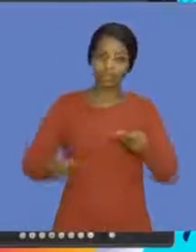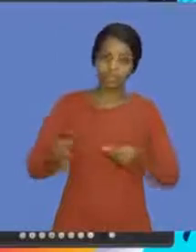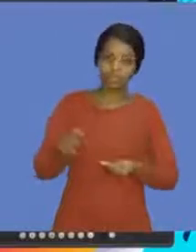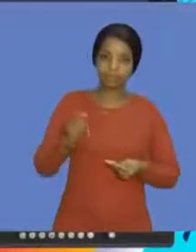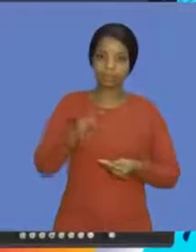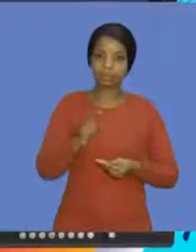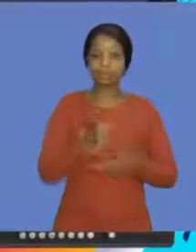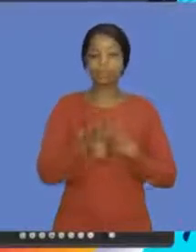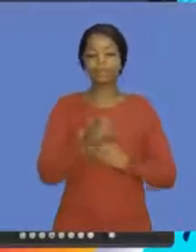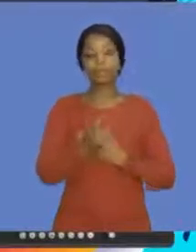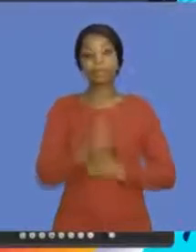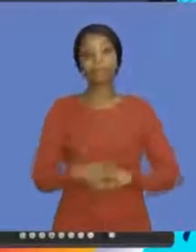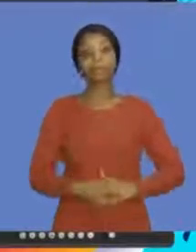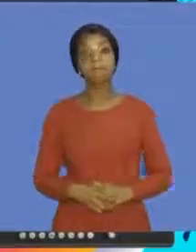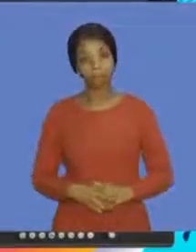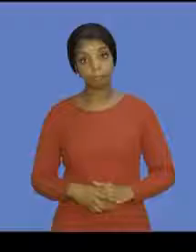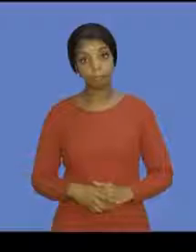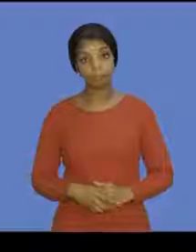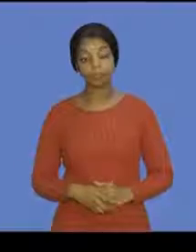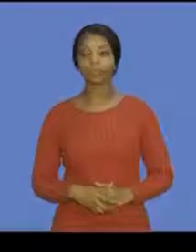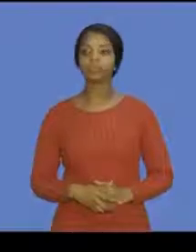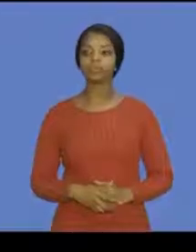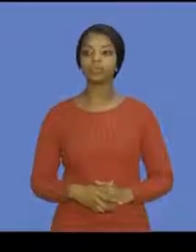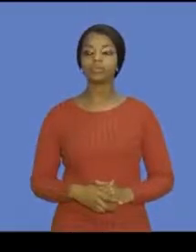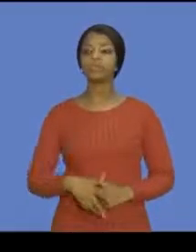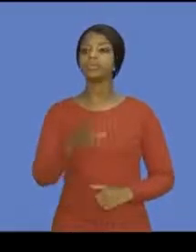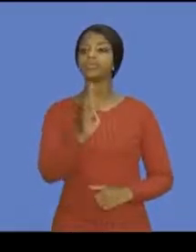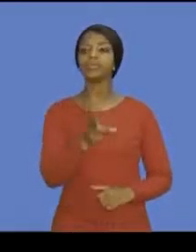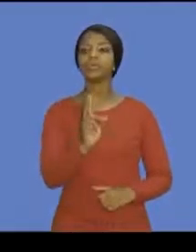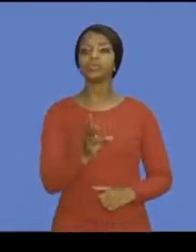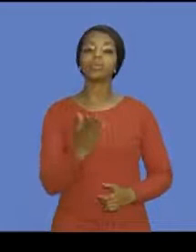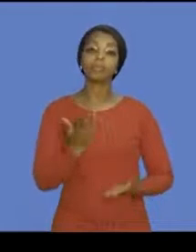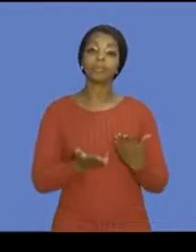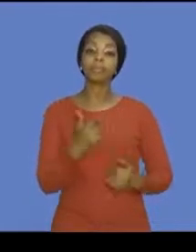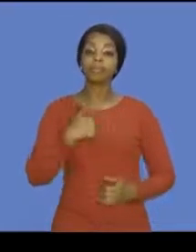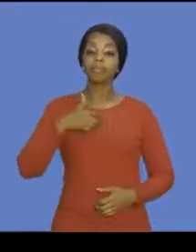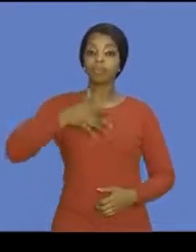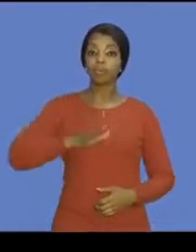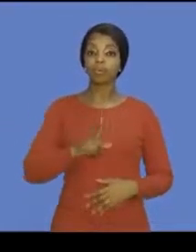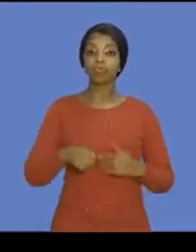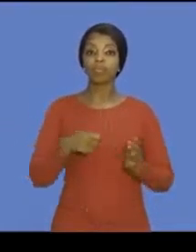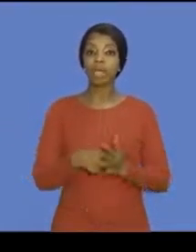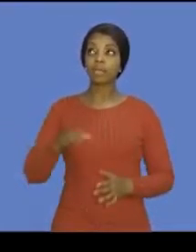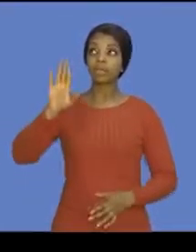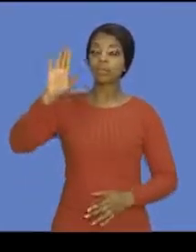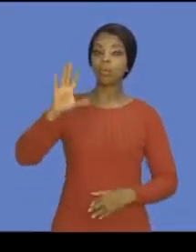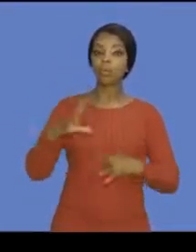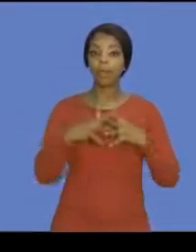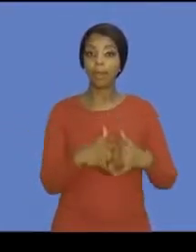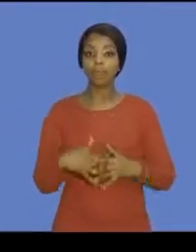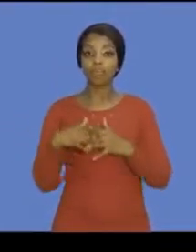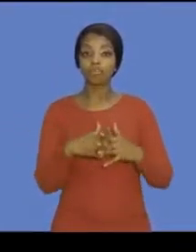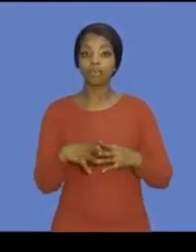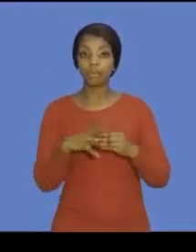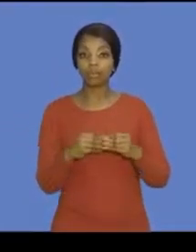trade that is being used. And then also, the cost of buying $1 will give you